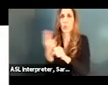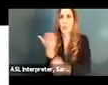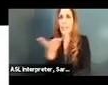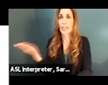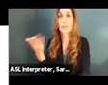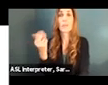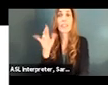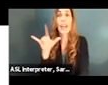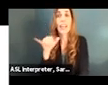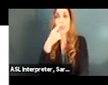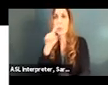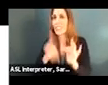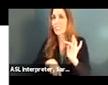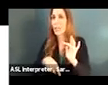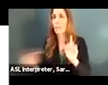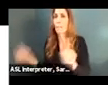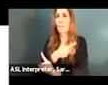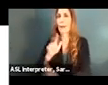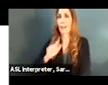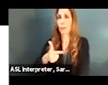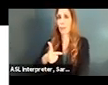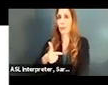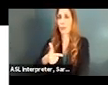Haley, do you mind if I skip this for a second and come back to it?